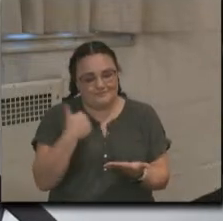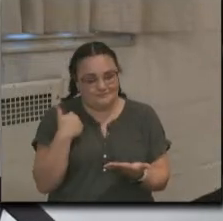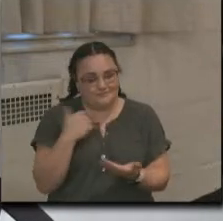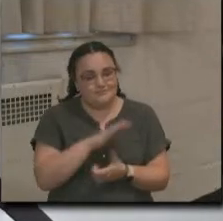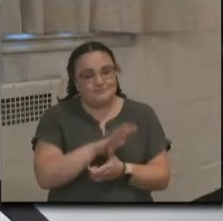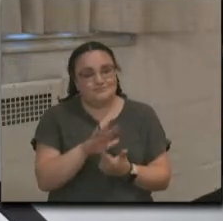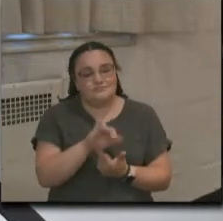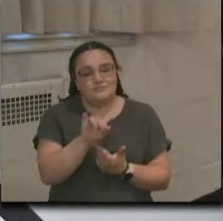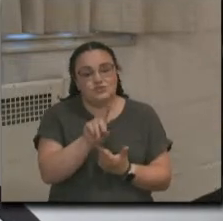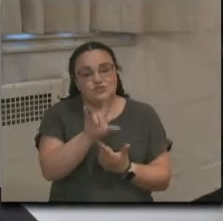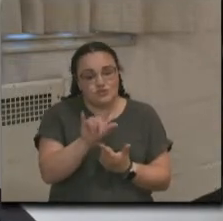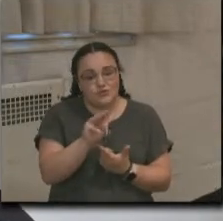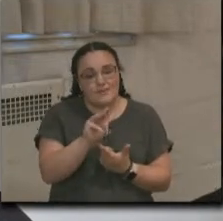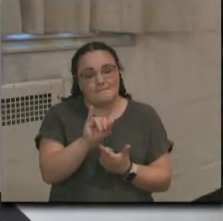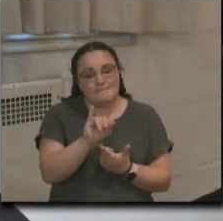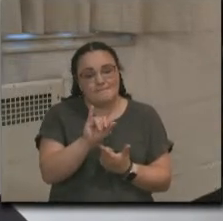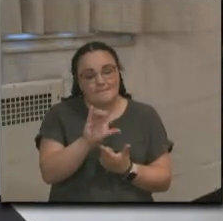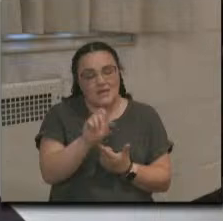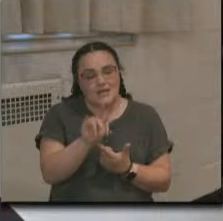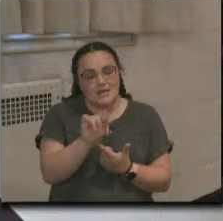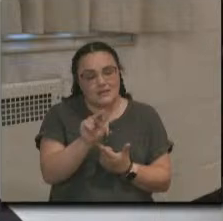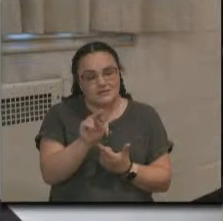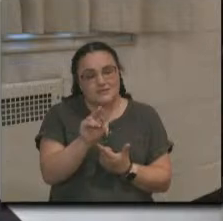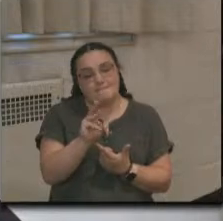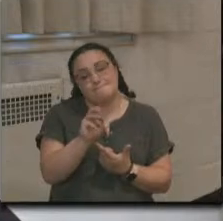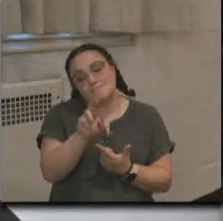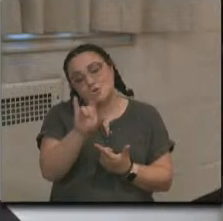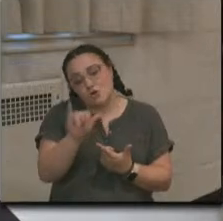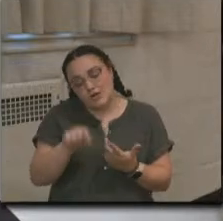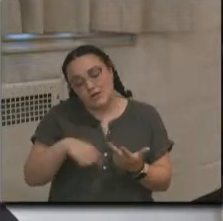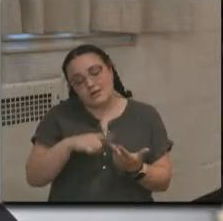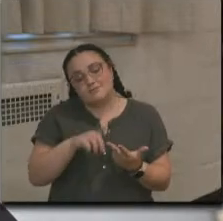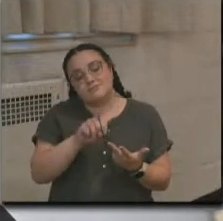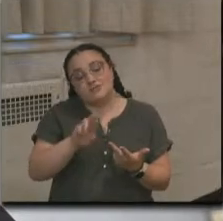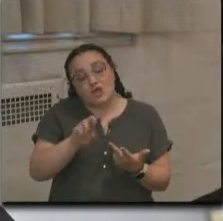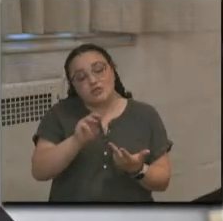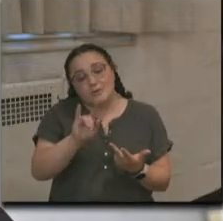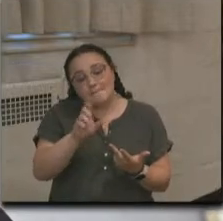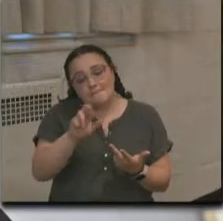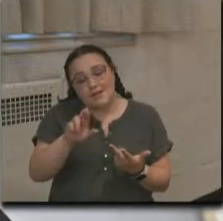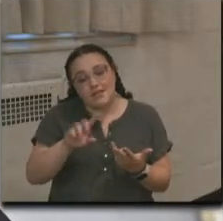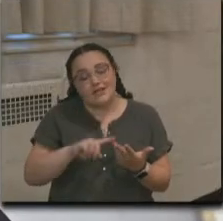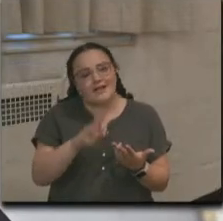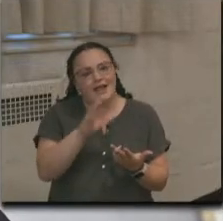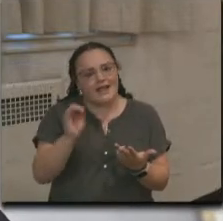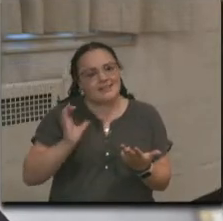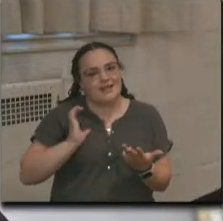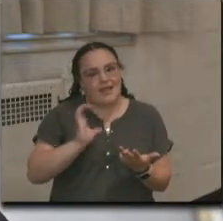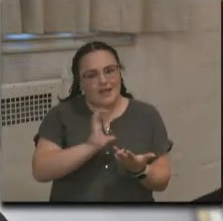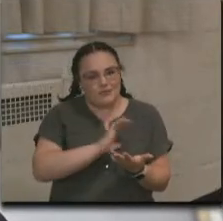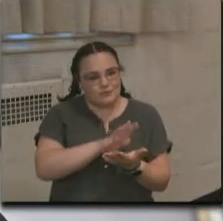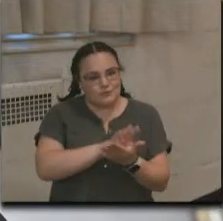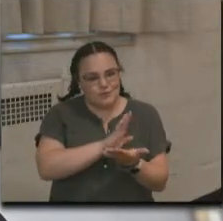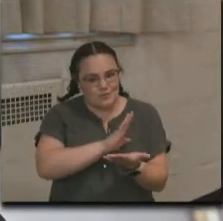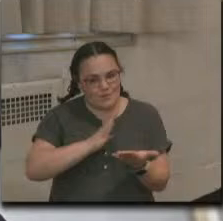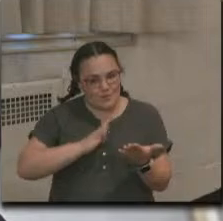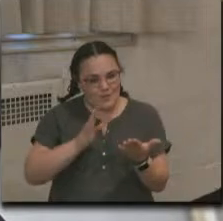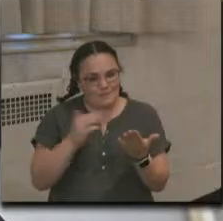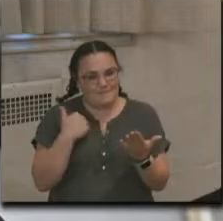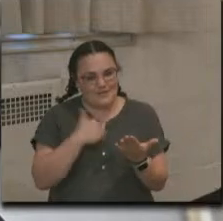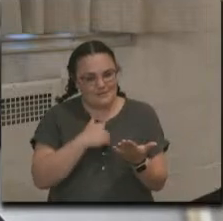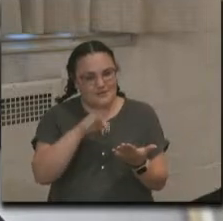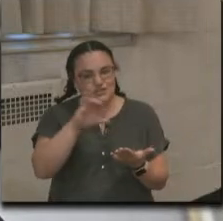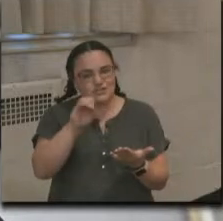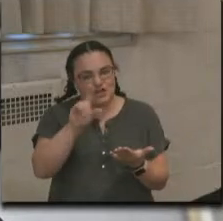Dr. Judy Mickens-Murray, Dr. Miller, and the council school board member, Jocelyn Rout.